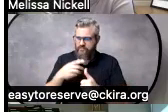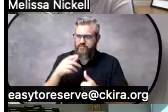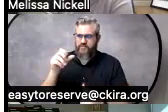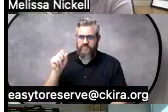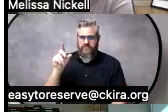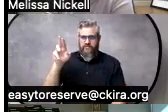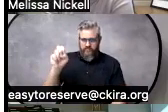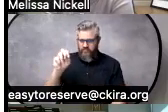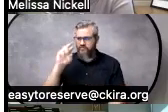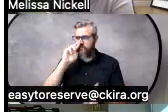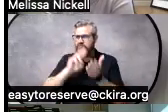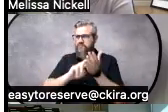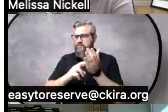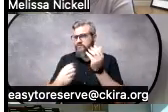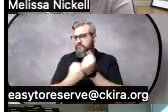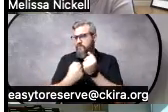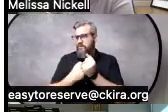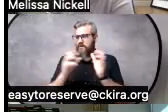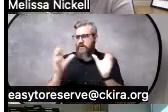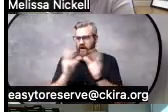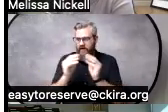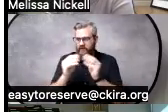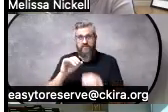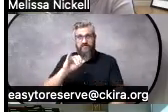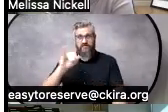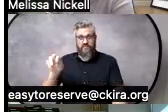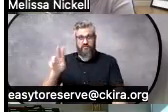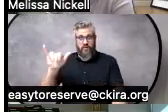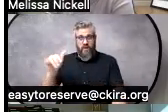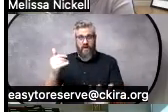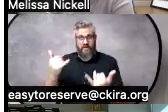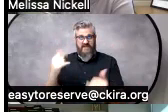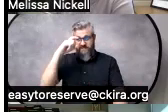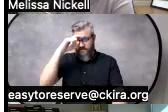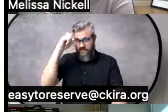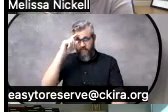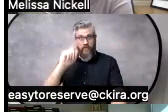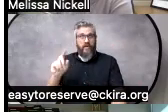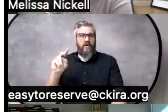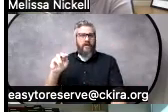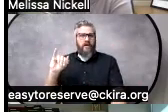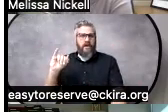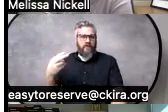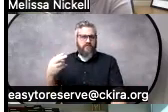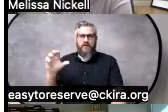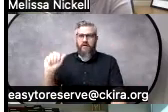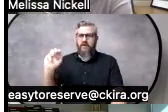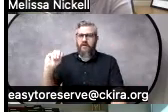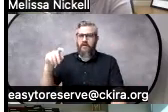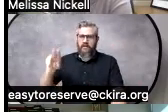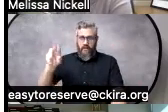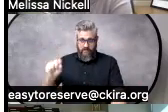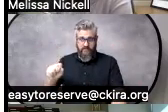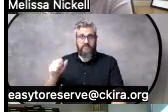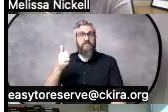Supported Conference in July, this coming summer, at the NIH campus. So if we have anyone in